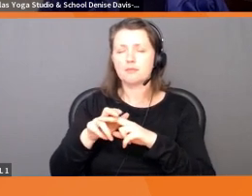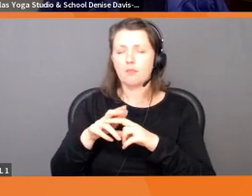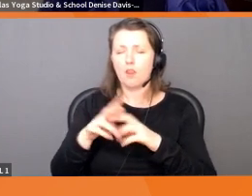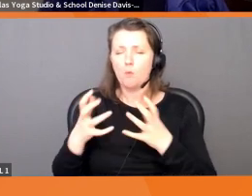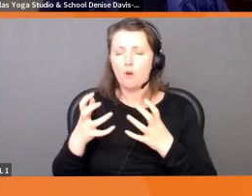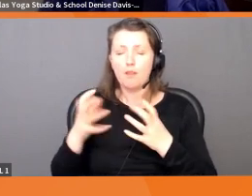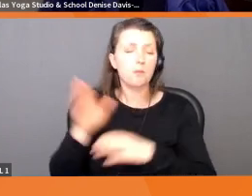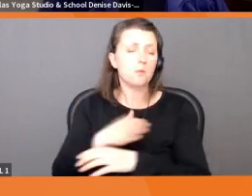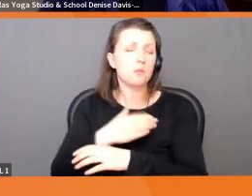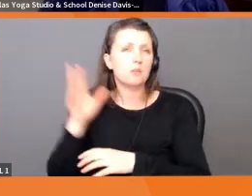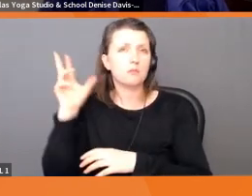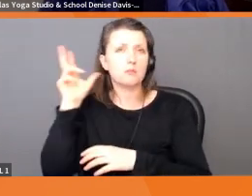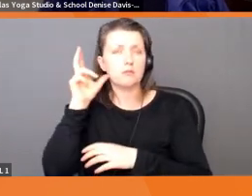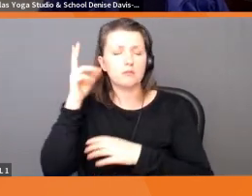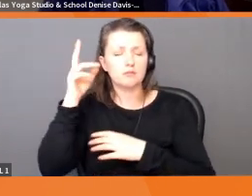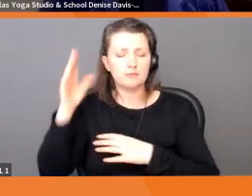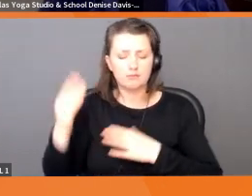of music.